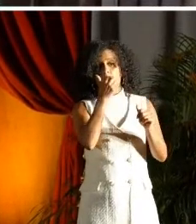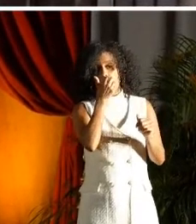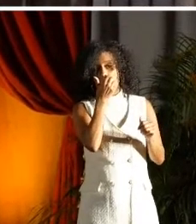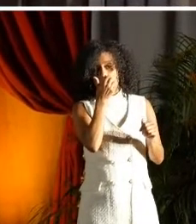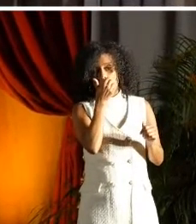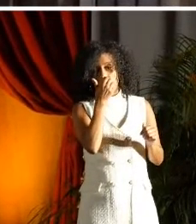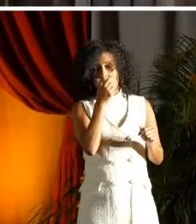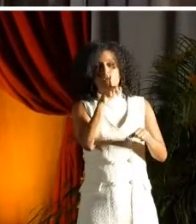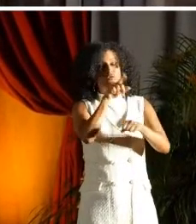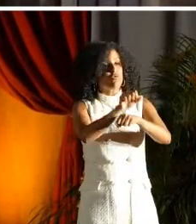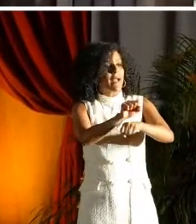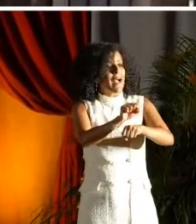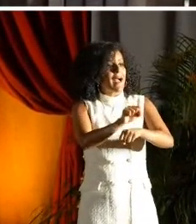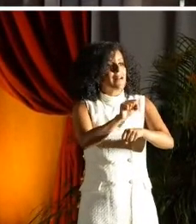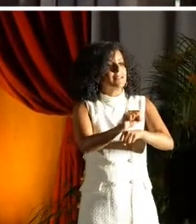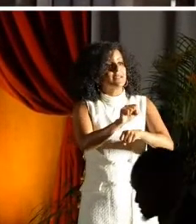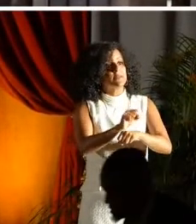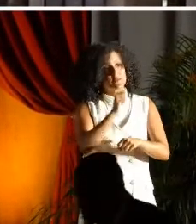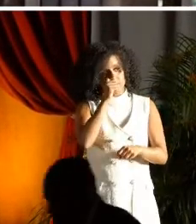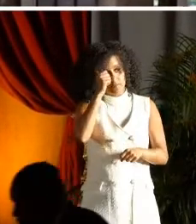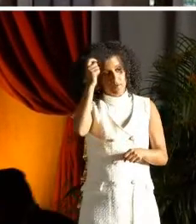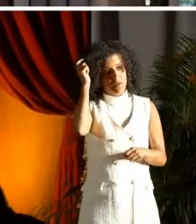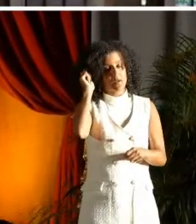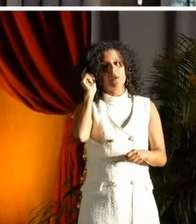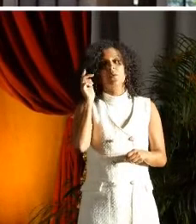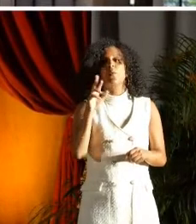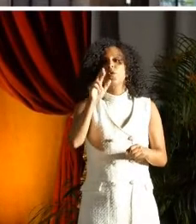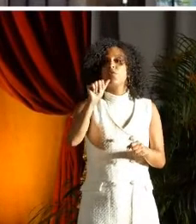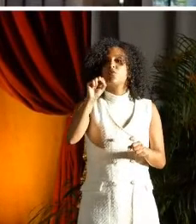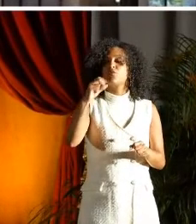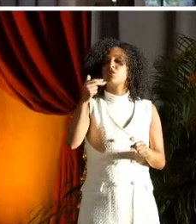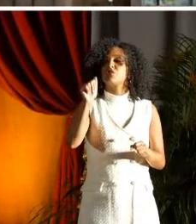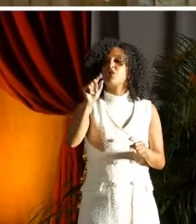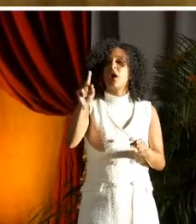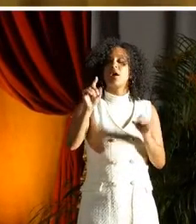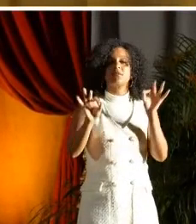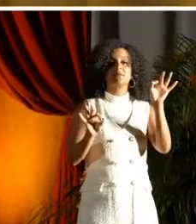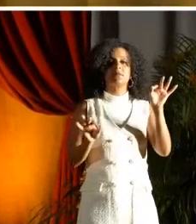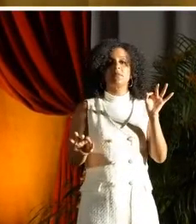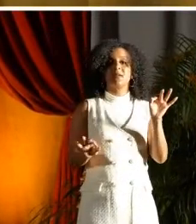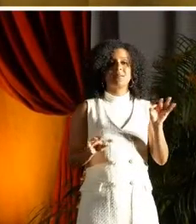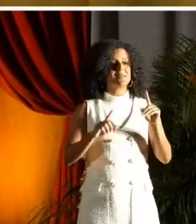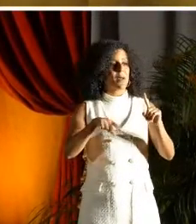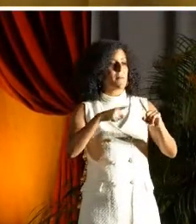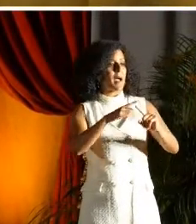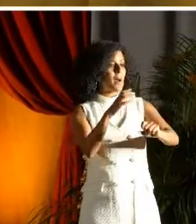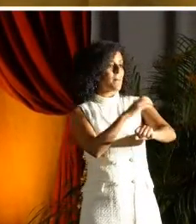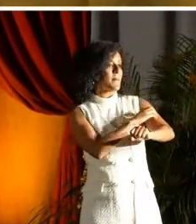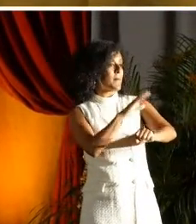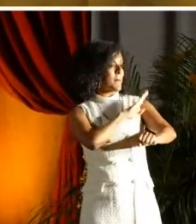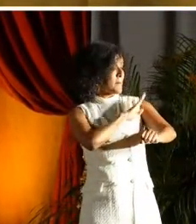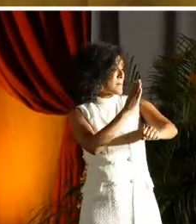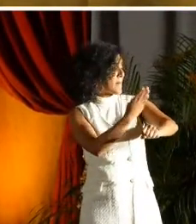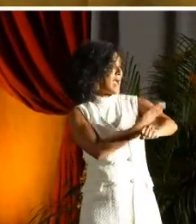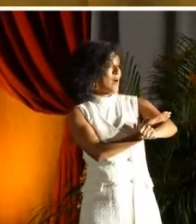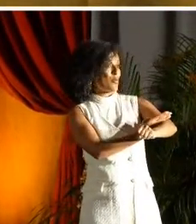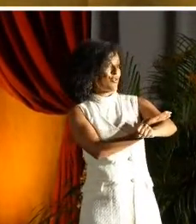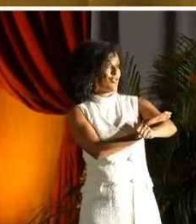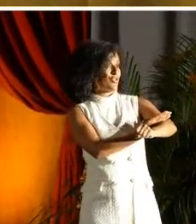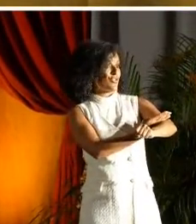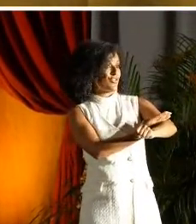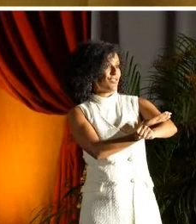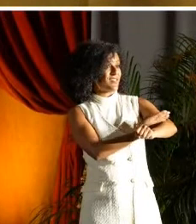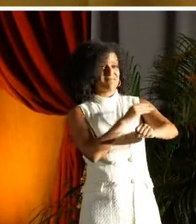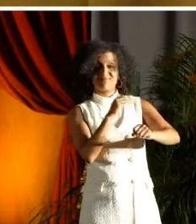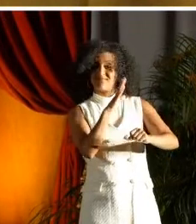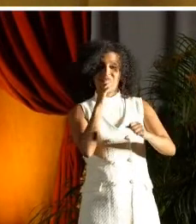The reality of what Rashad called out is about power. Yep. Power is restless. And if you